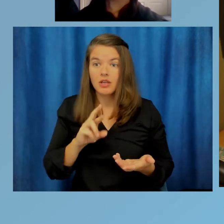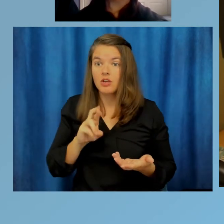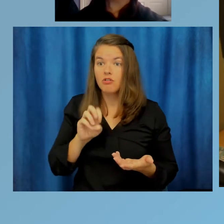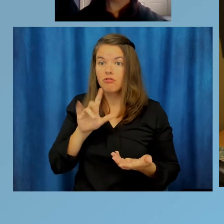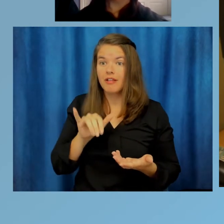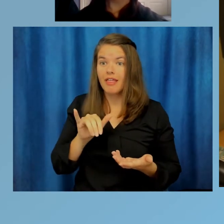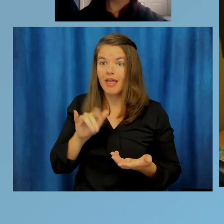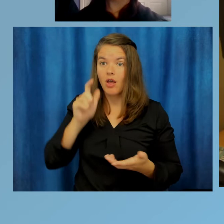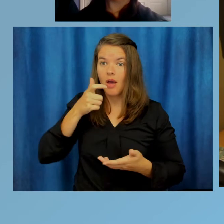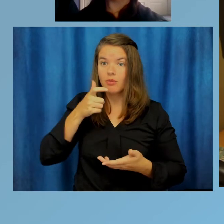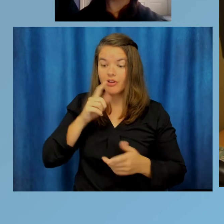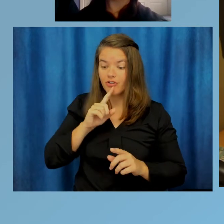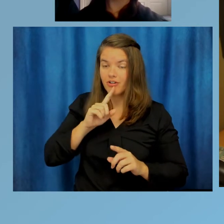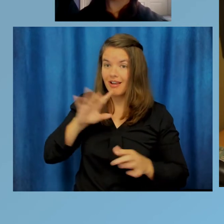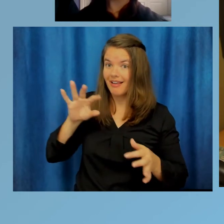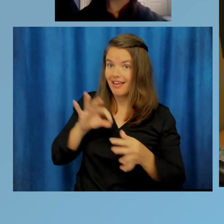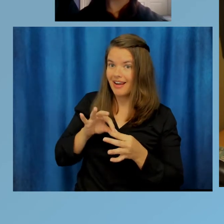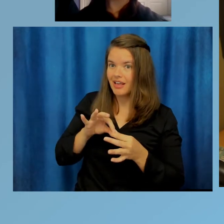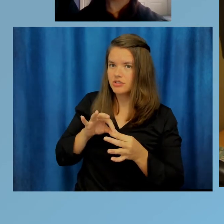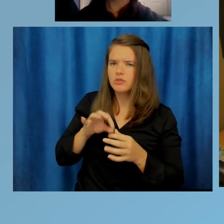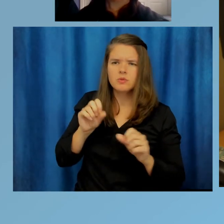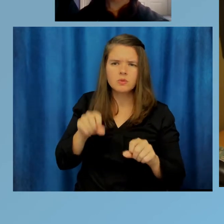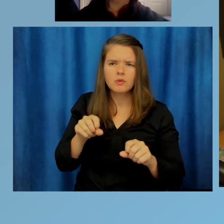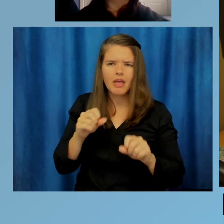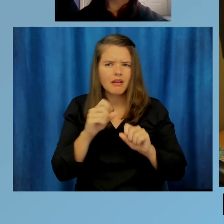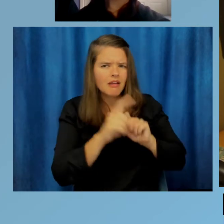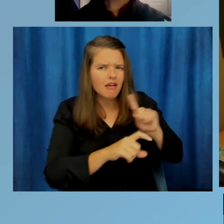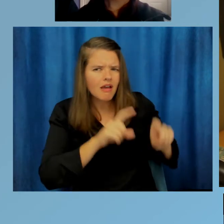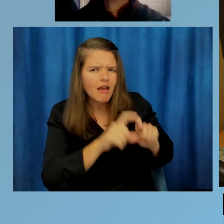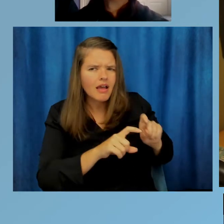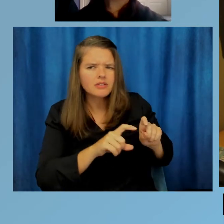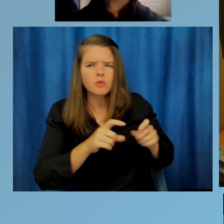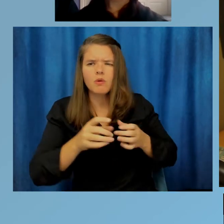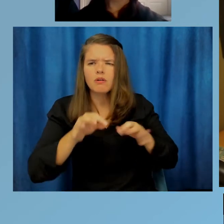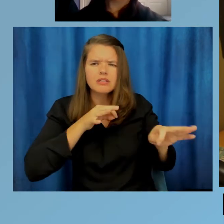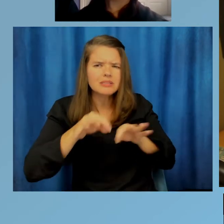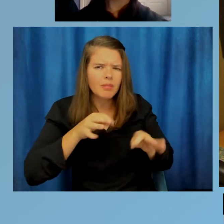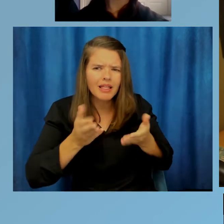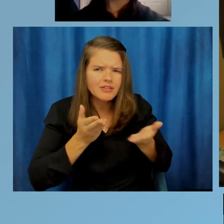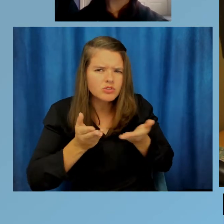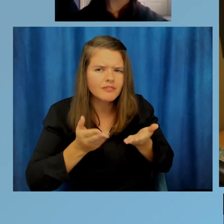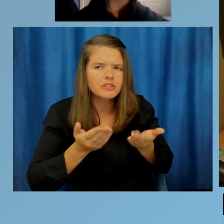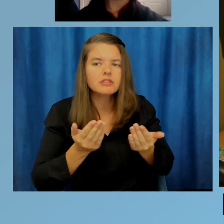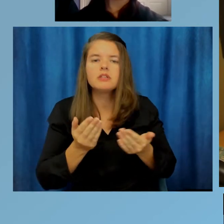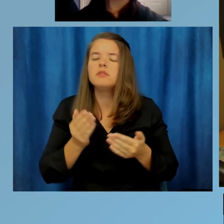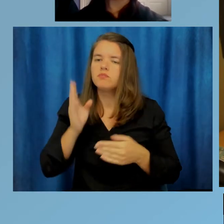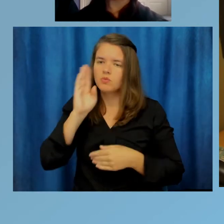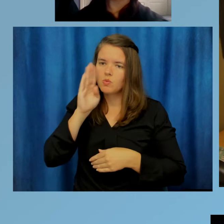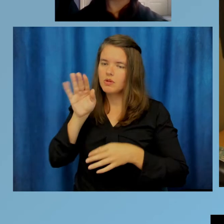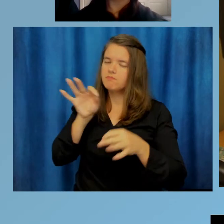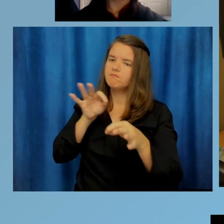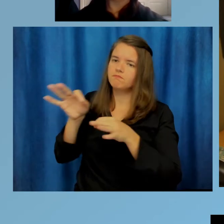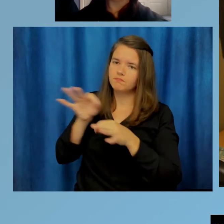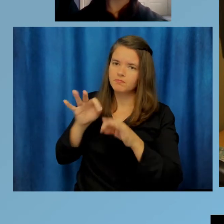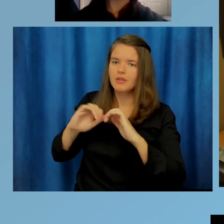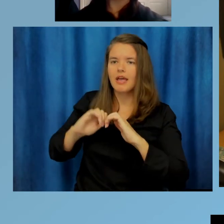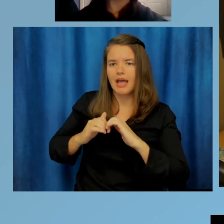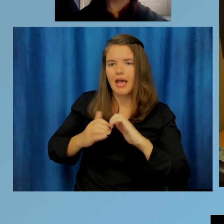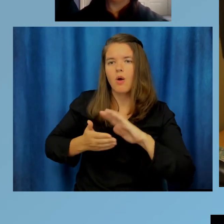phone number and a relay operator answers, you can ask them any question you want or explain the service, and